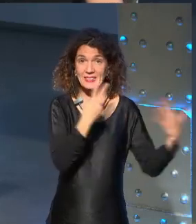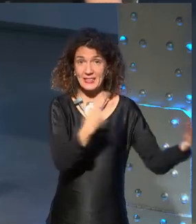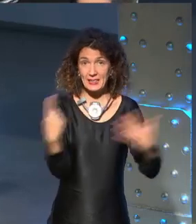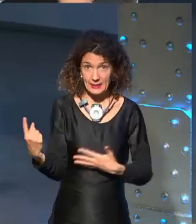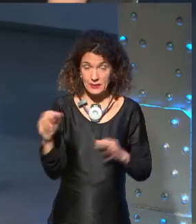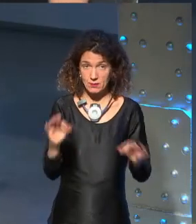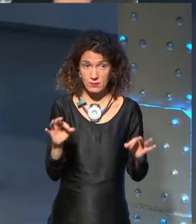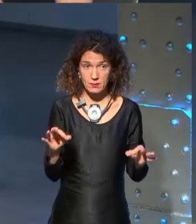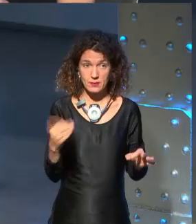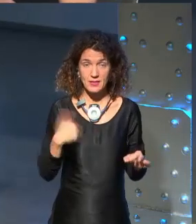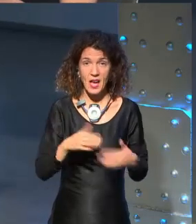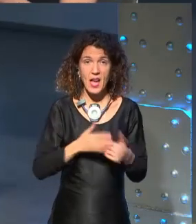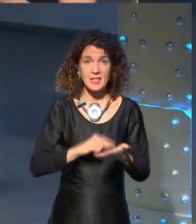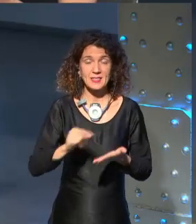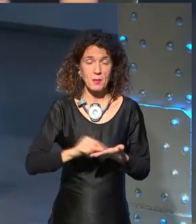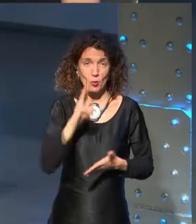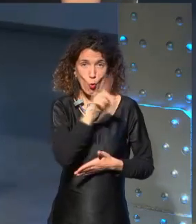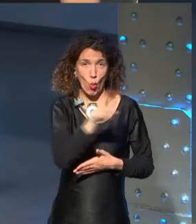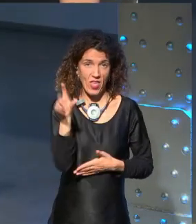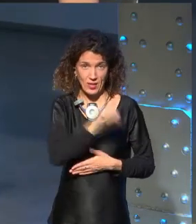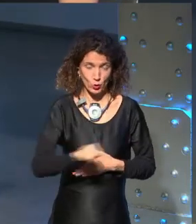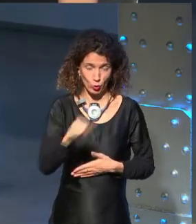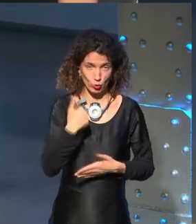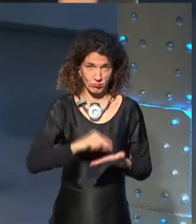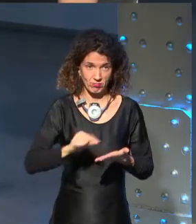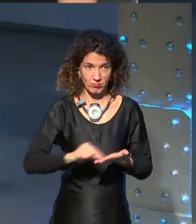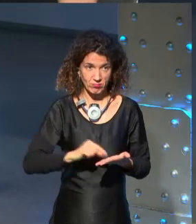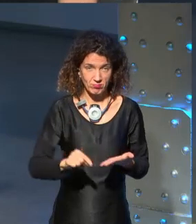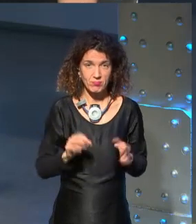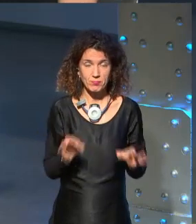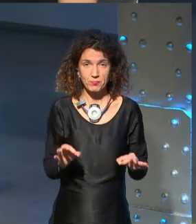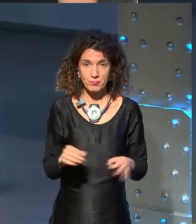for 11 years now. And